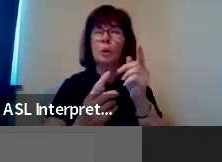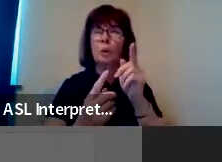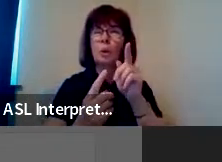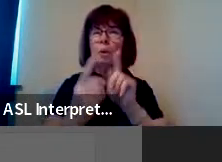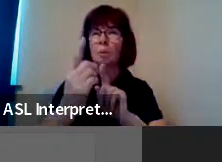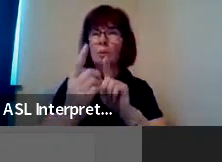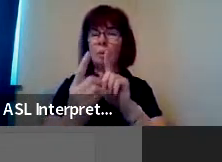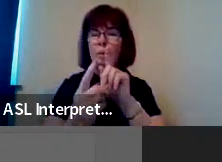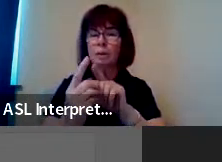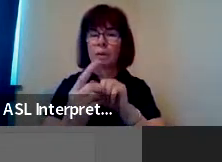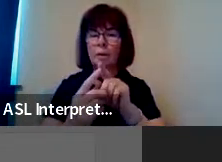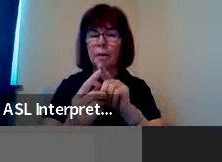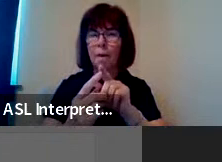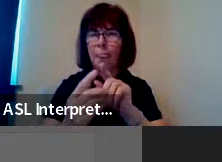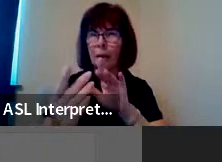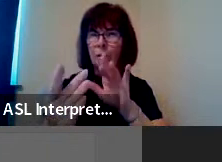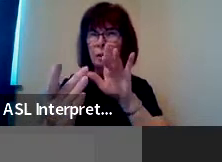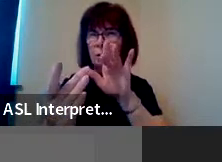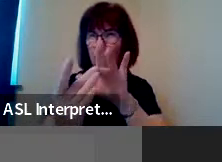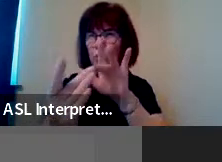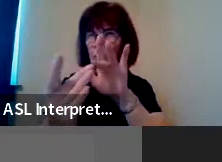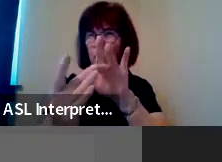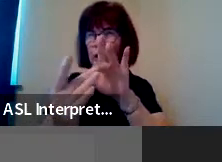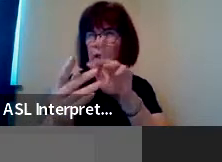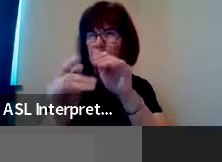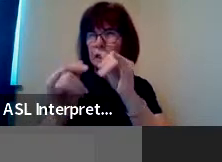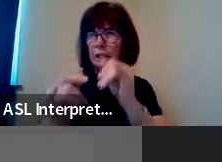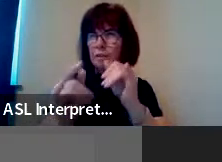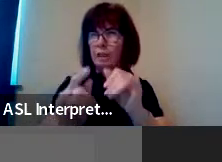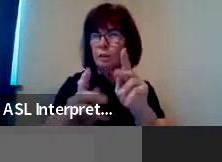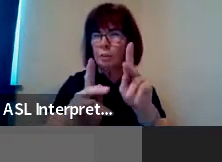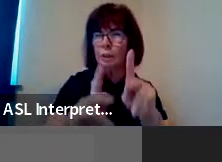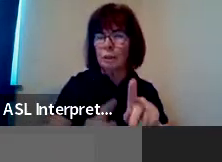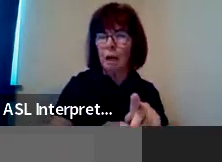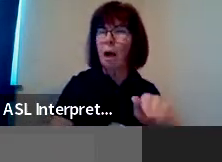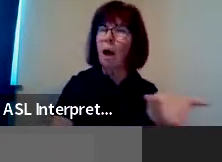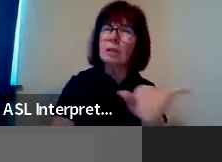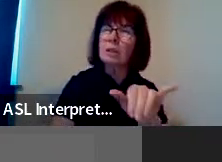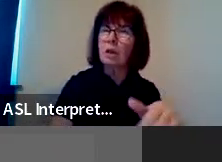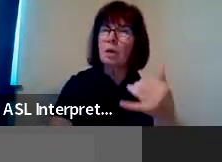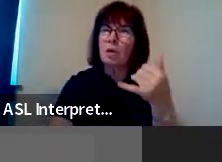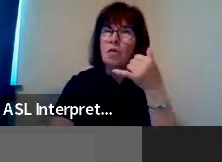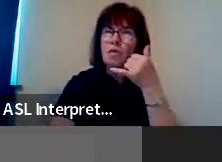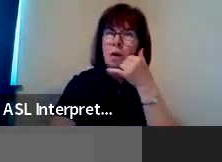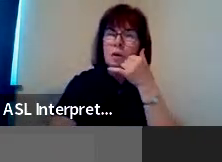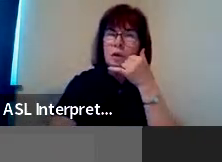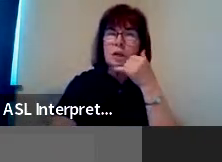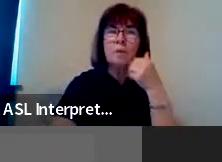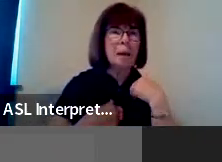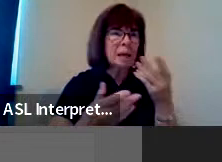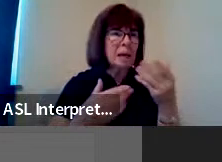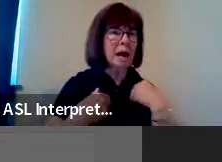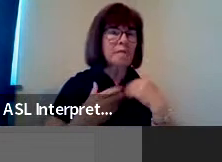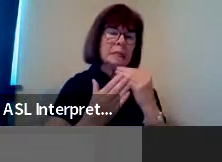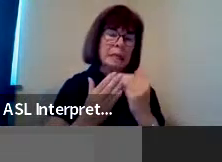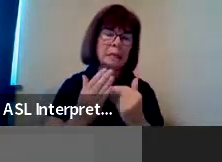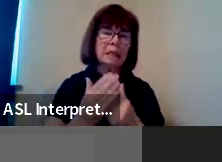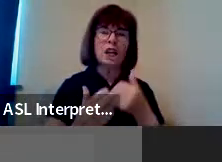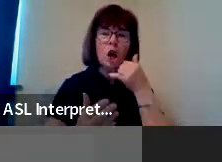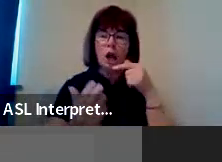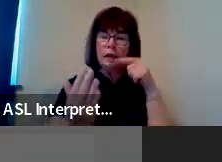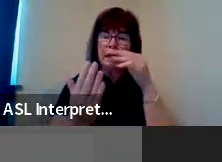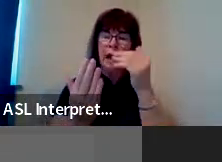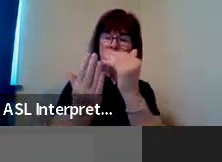street outreach. Also, phone banking, like calling a list that you already have, and